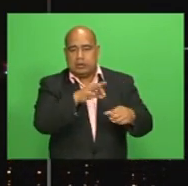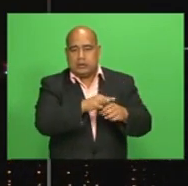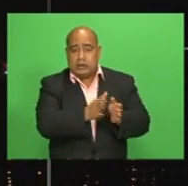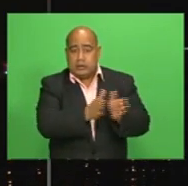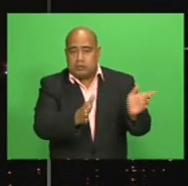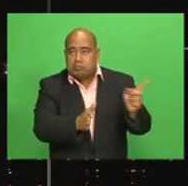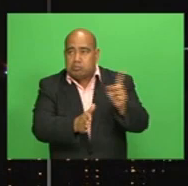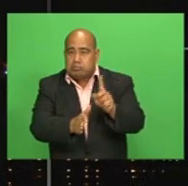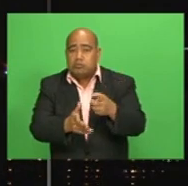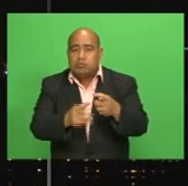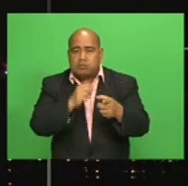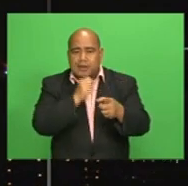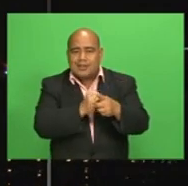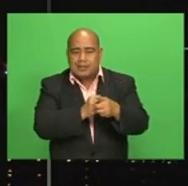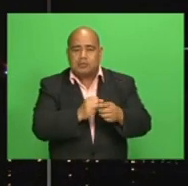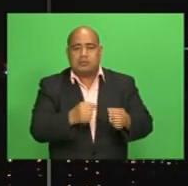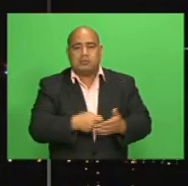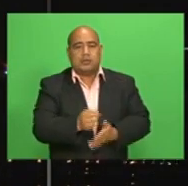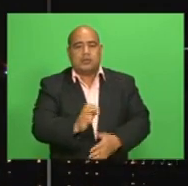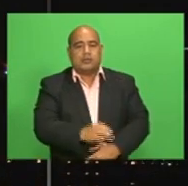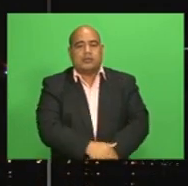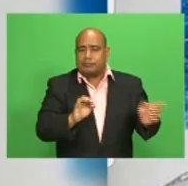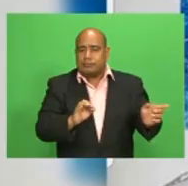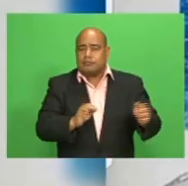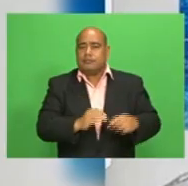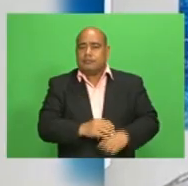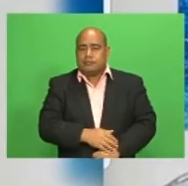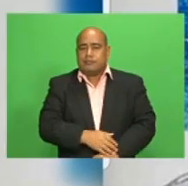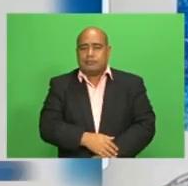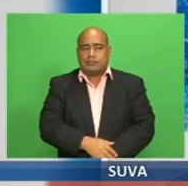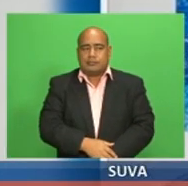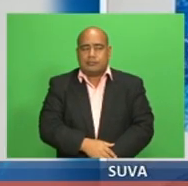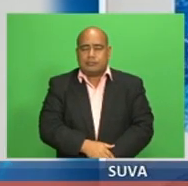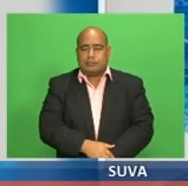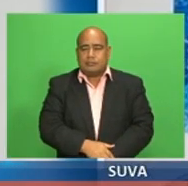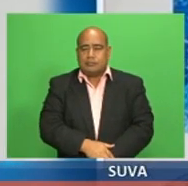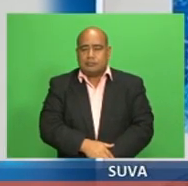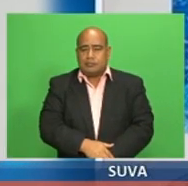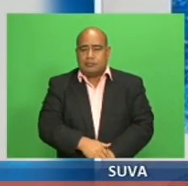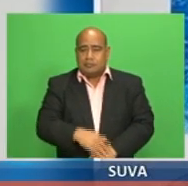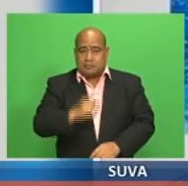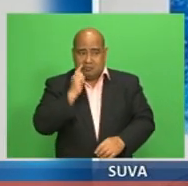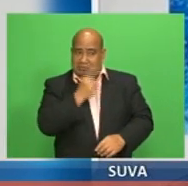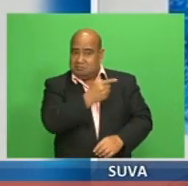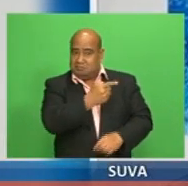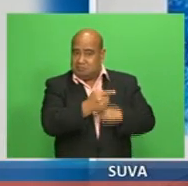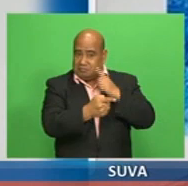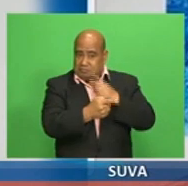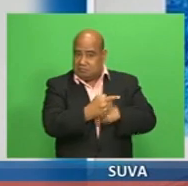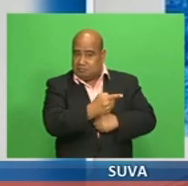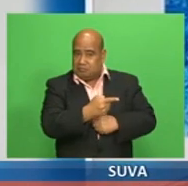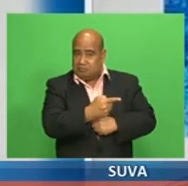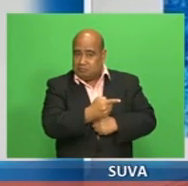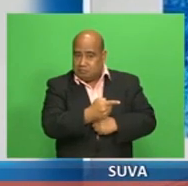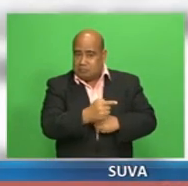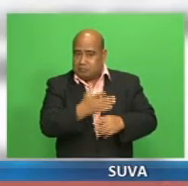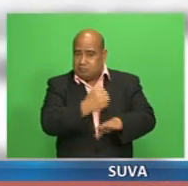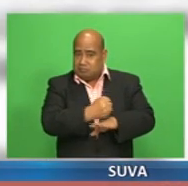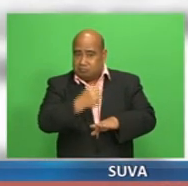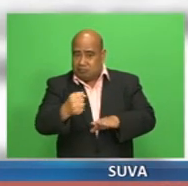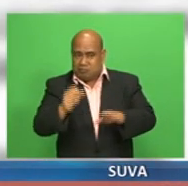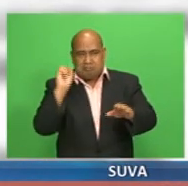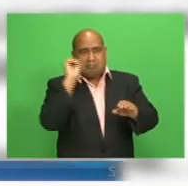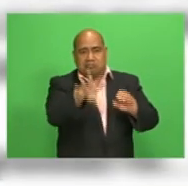did. Pranita Prakash reports. Khan is renowned for his anti-government postings on social media sites under his